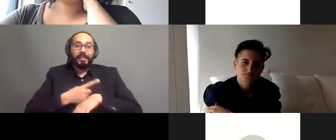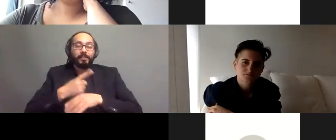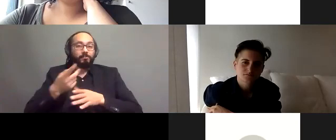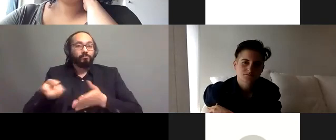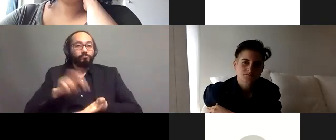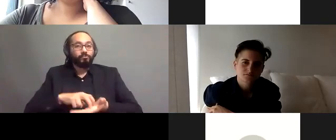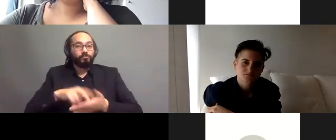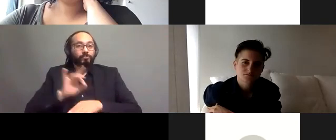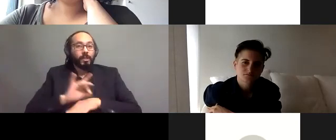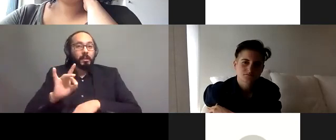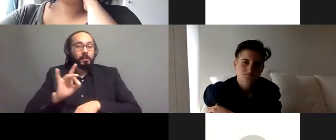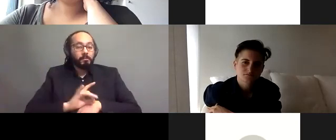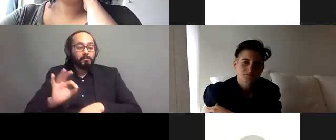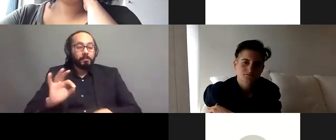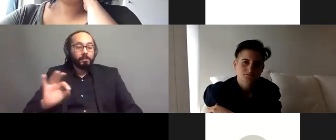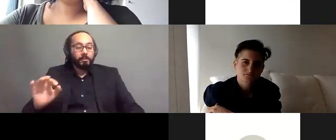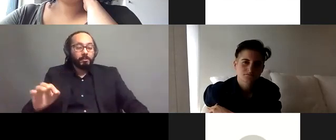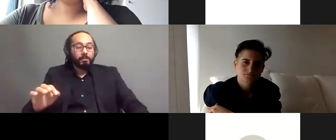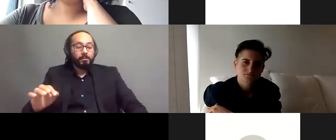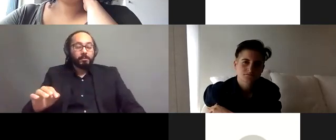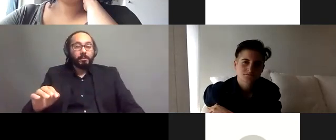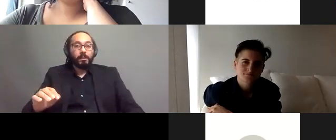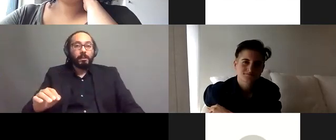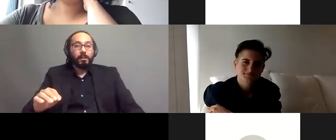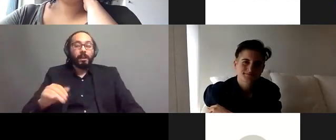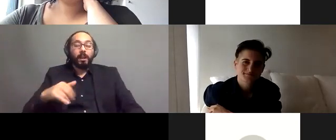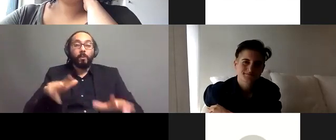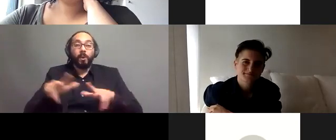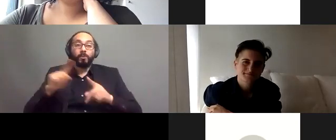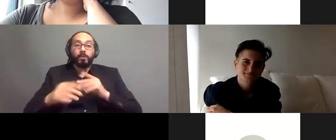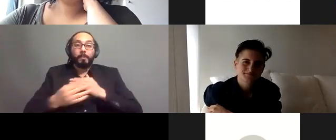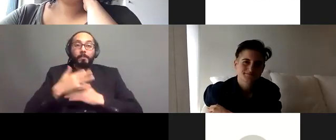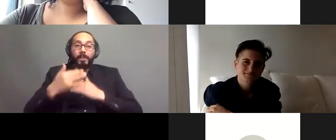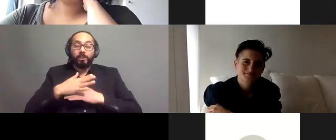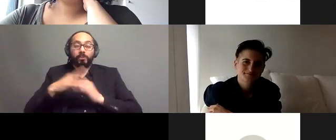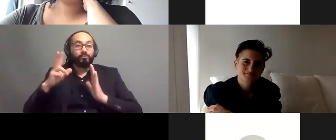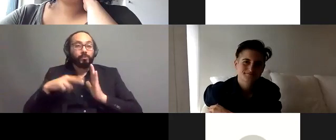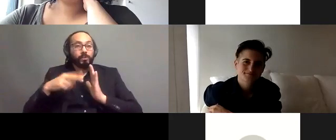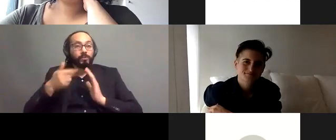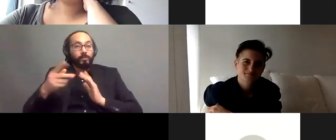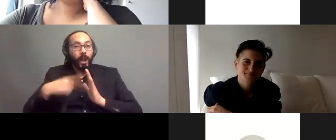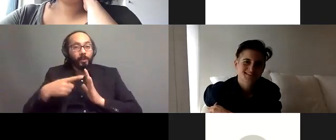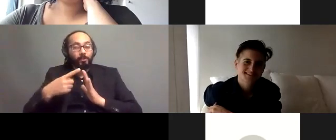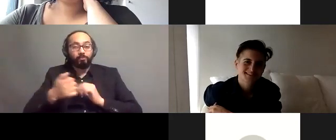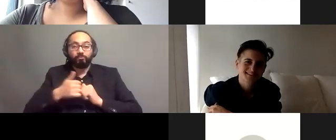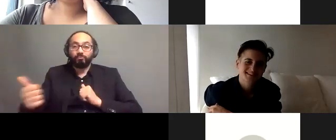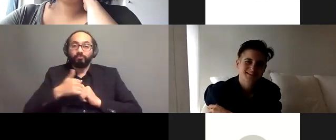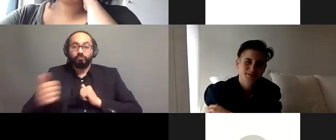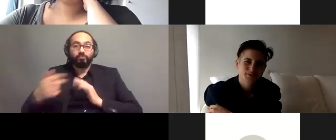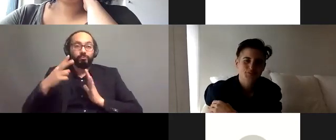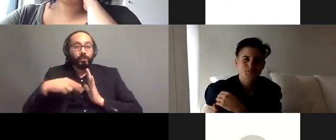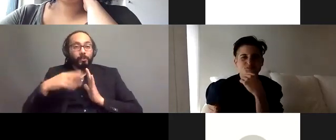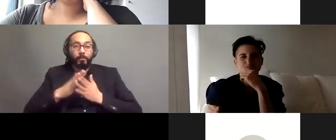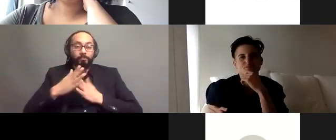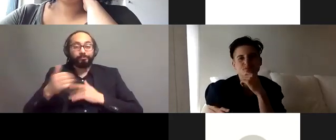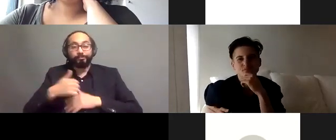out, walk down to the beach and read my book for 3 hours, walk back, work out, do the same thing.